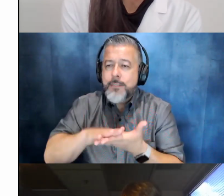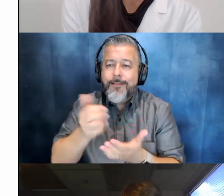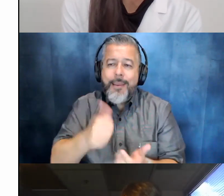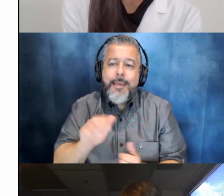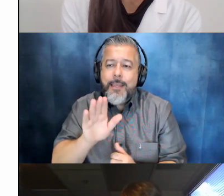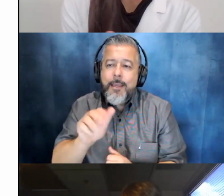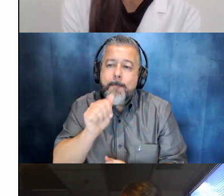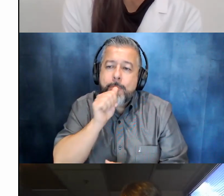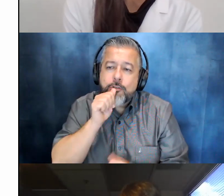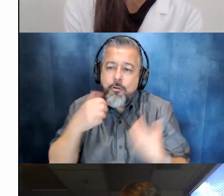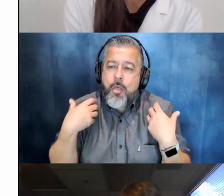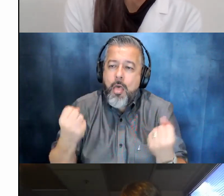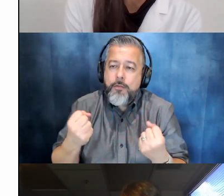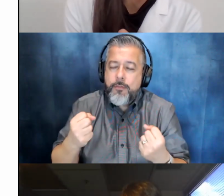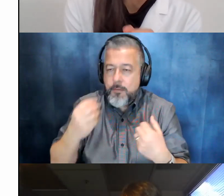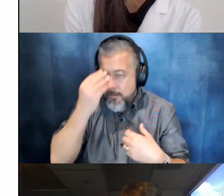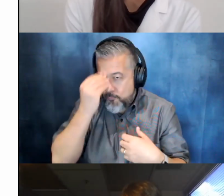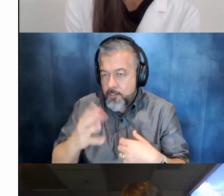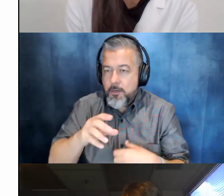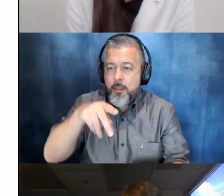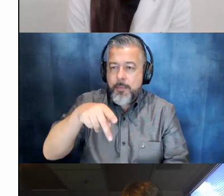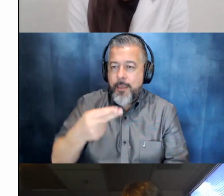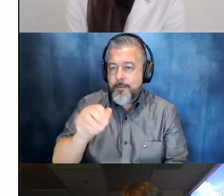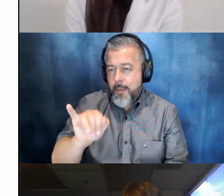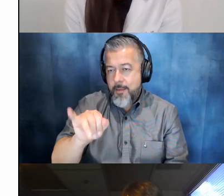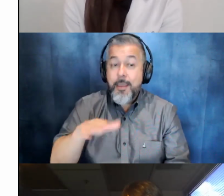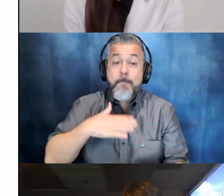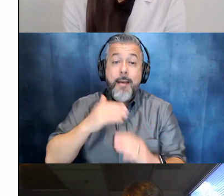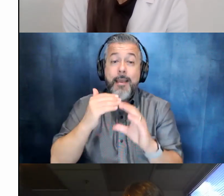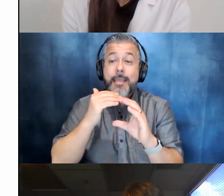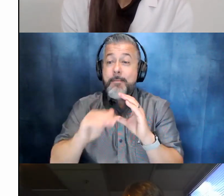that you write, because it's not HIPAA compliant Gmail.